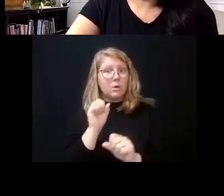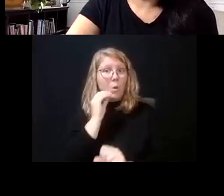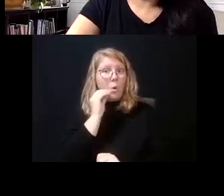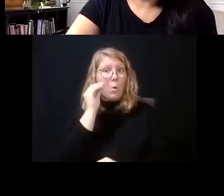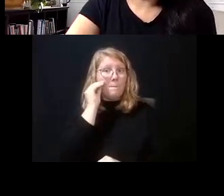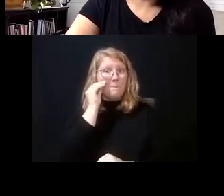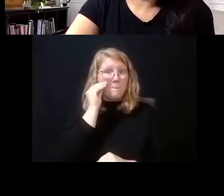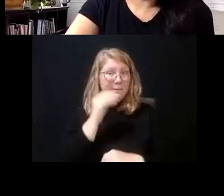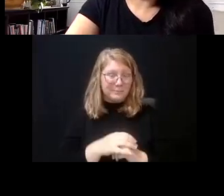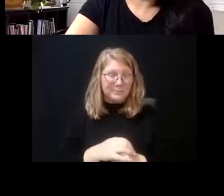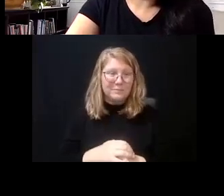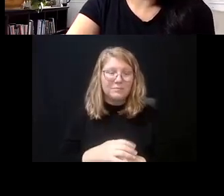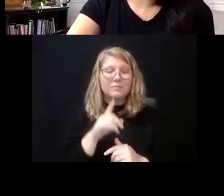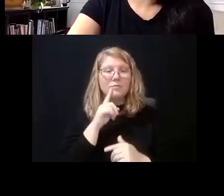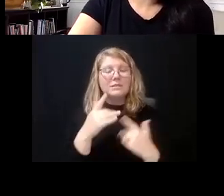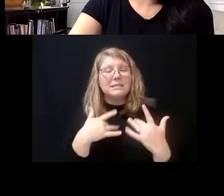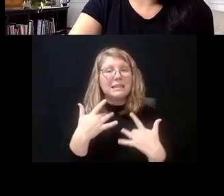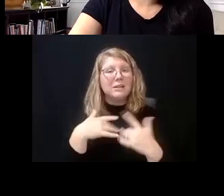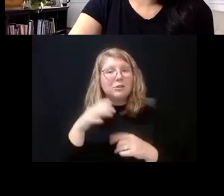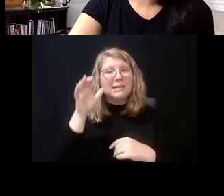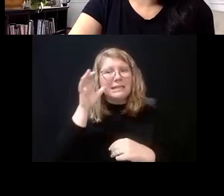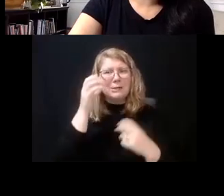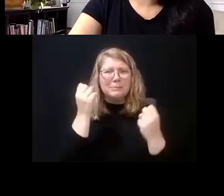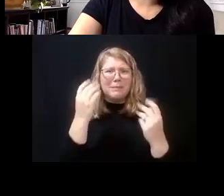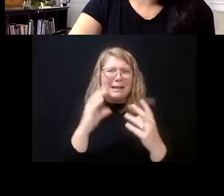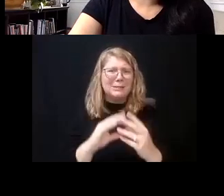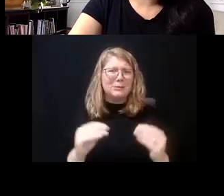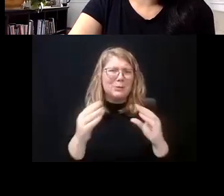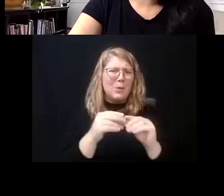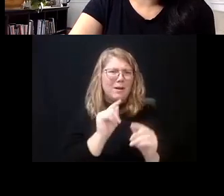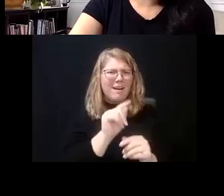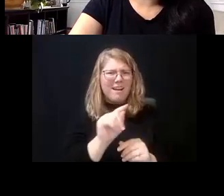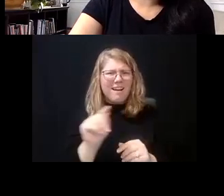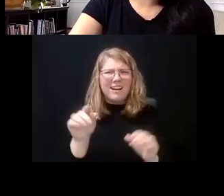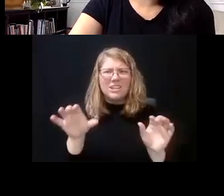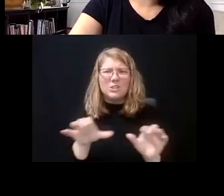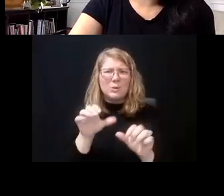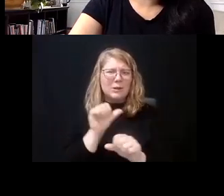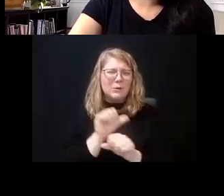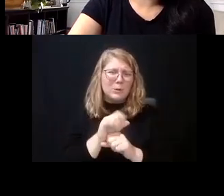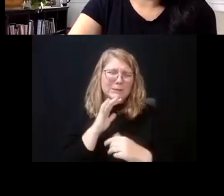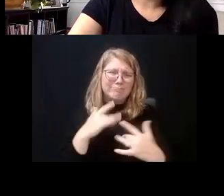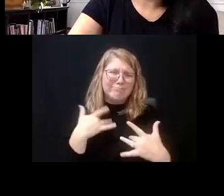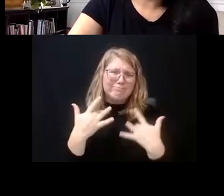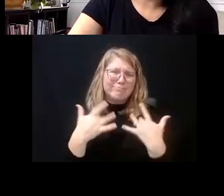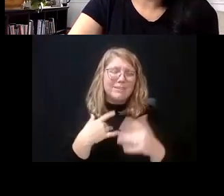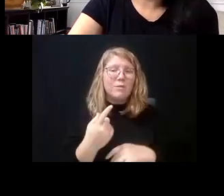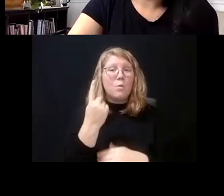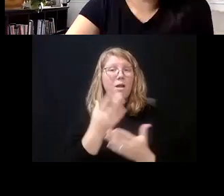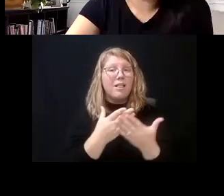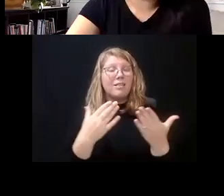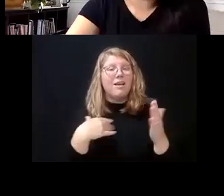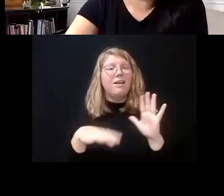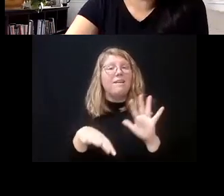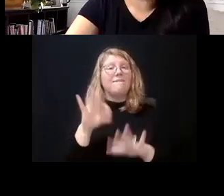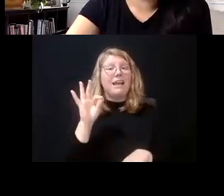think it is really exciting to hear other people's stories of the work that they're doing in their areas. I think one of the things that I found was that it's scariest